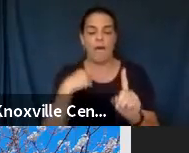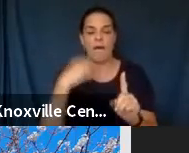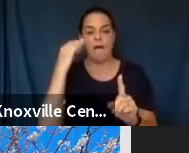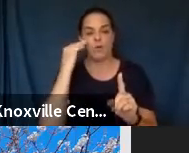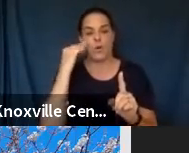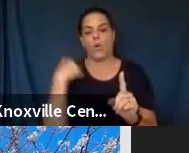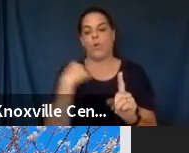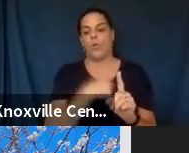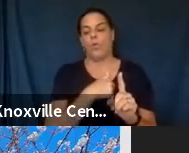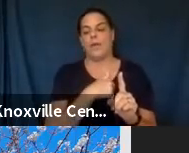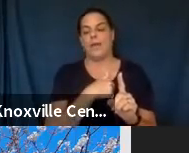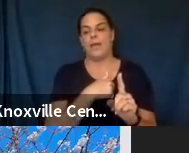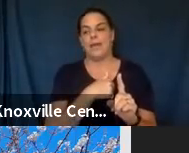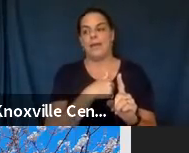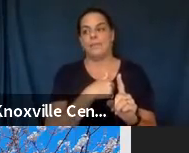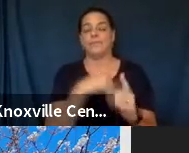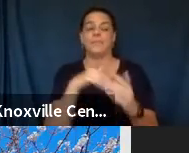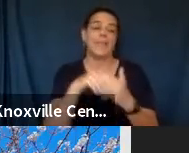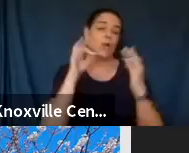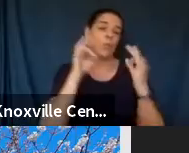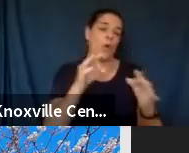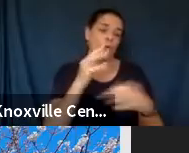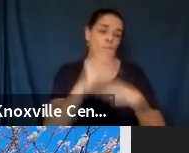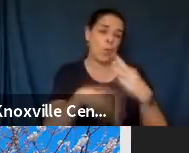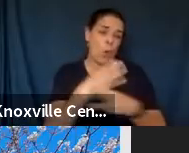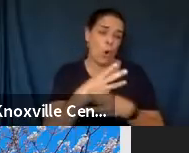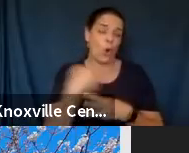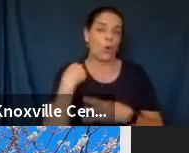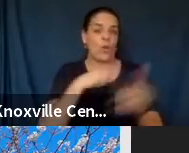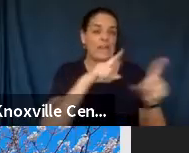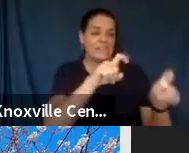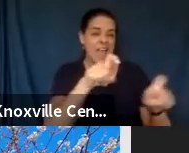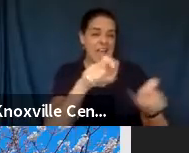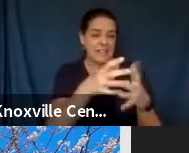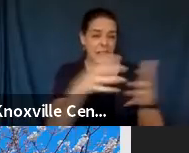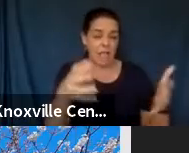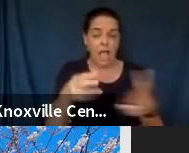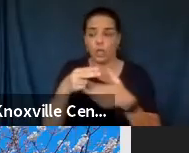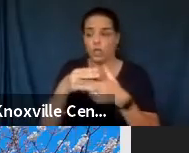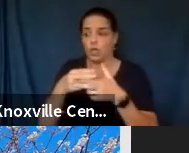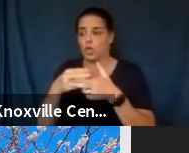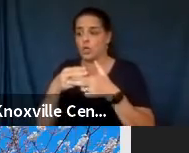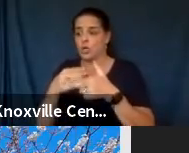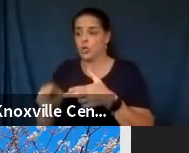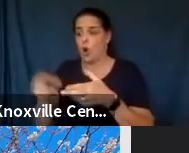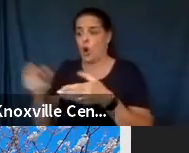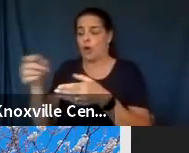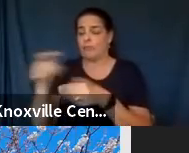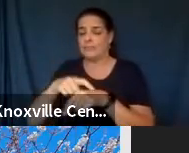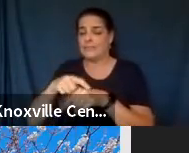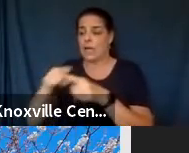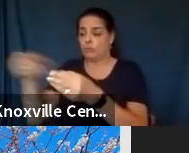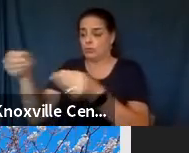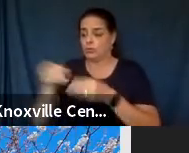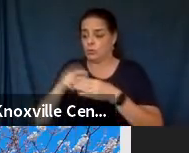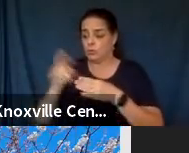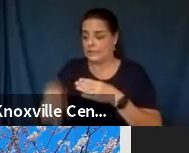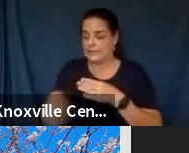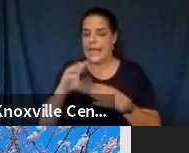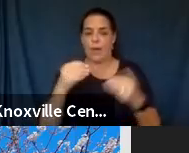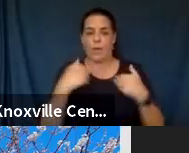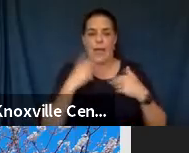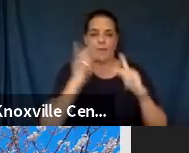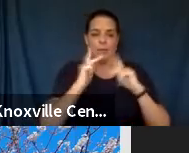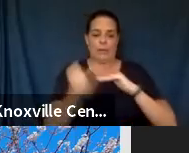we've got to, in a perfect world, we test a lot. We have a short turnaround time, and we have people quarantining